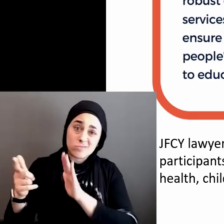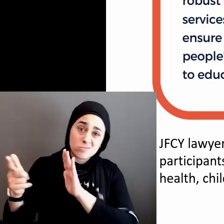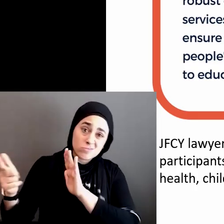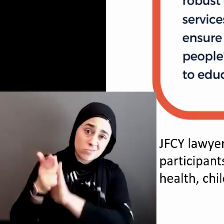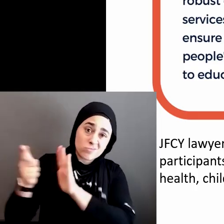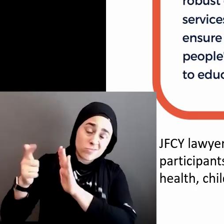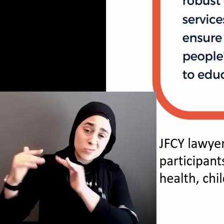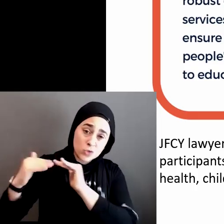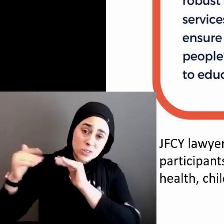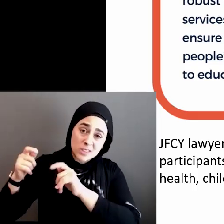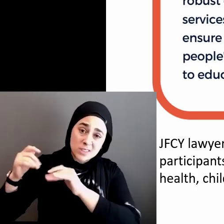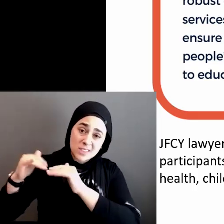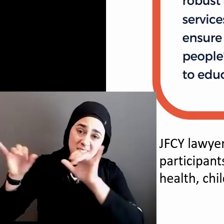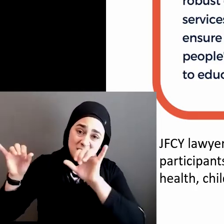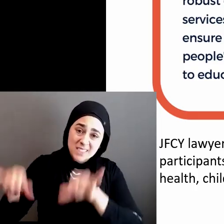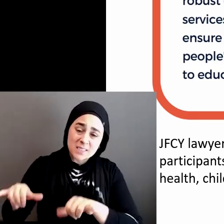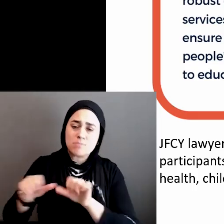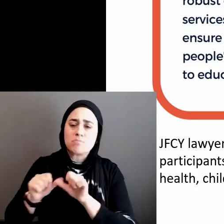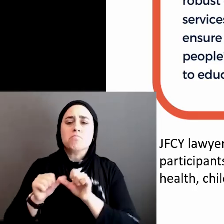also able to continue their education.